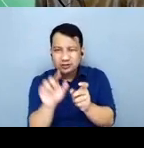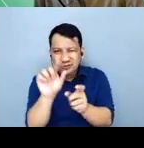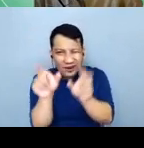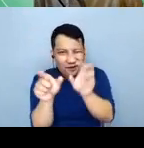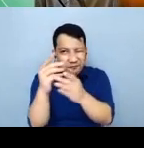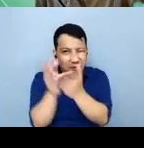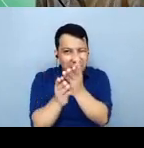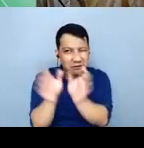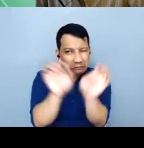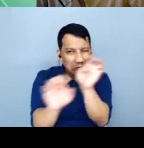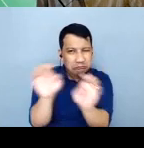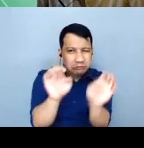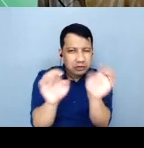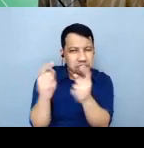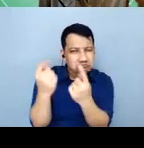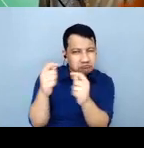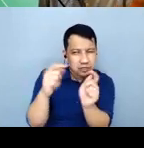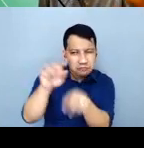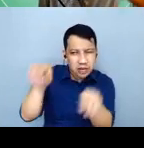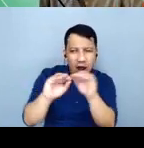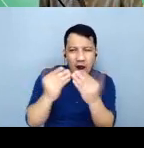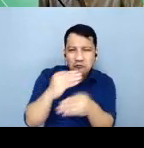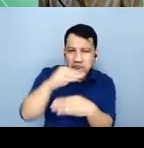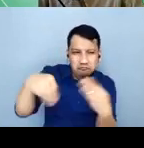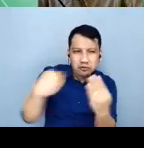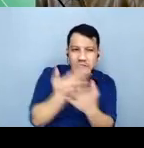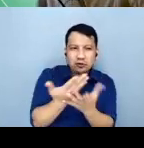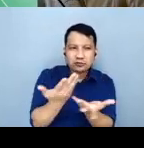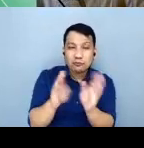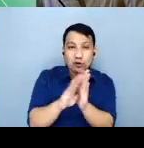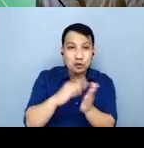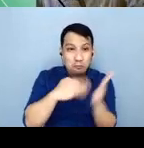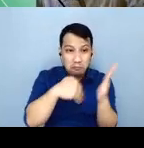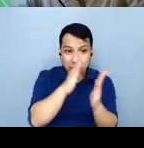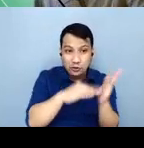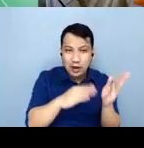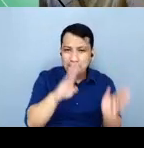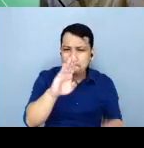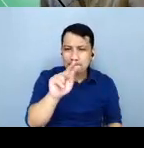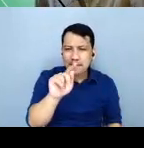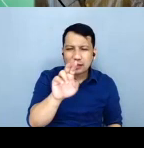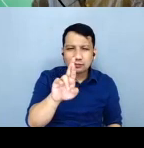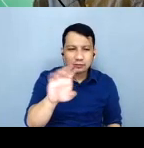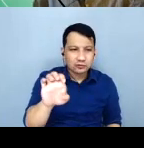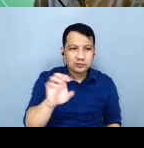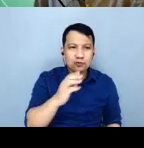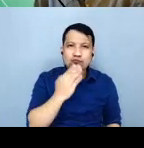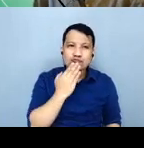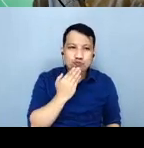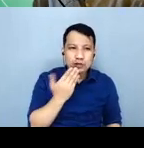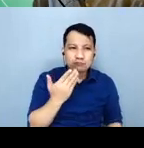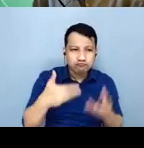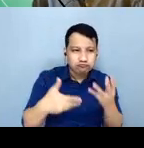by experimenting with new ways of manufacturing, for example, using water and sugar, they've actually created this more interesting